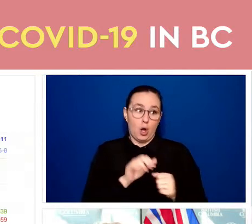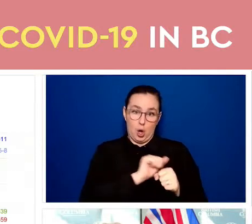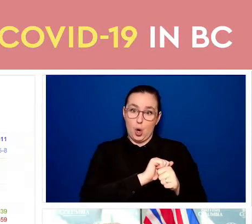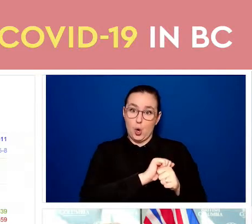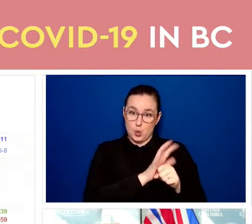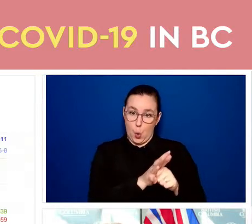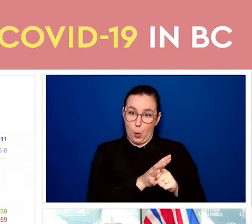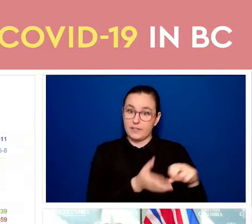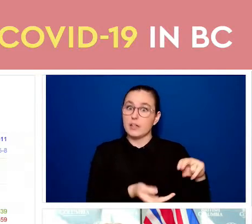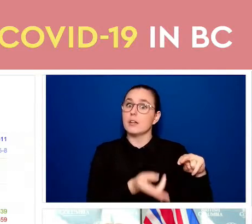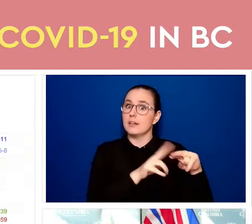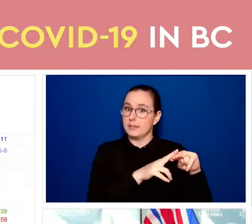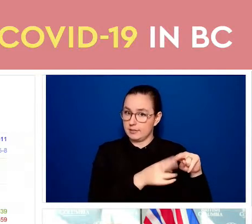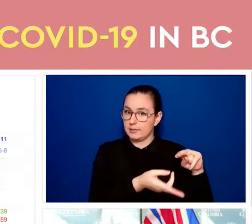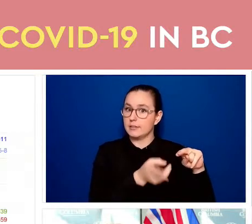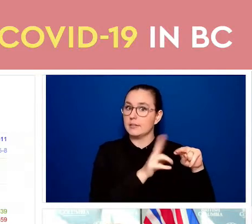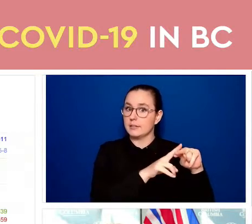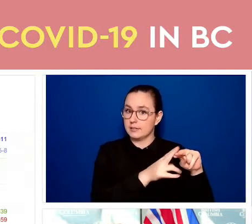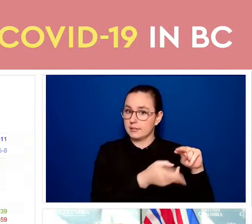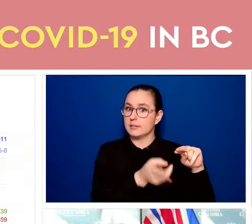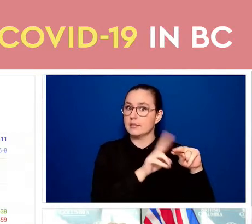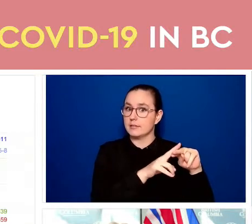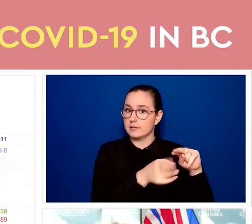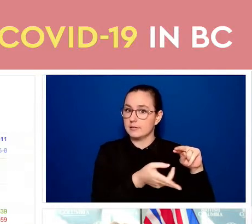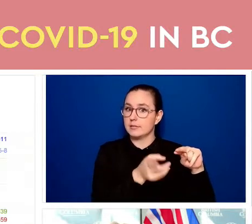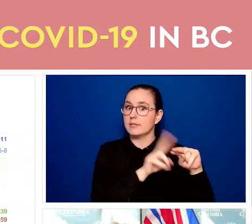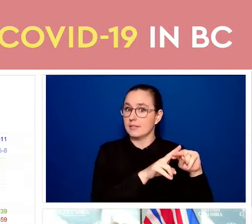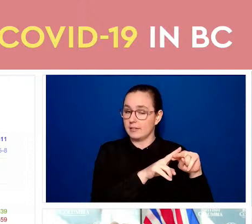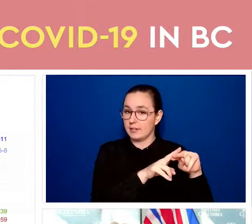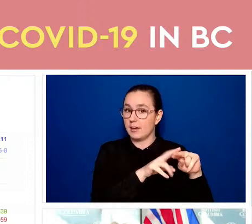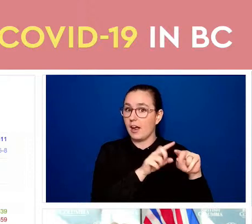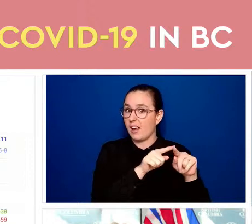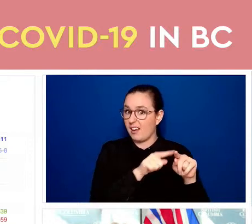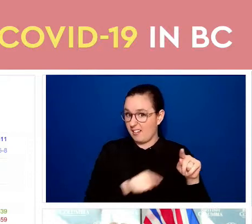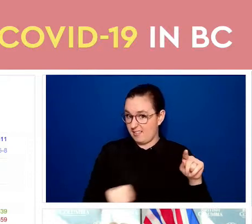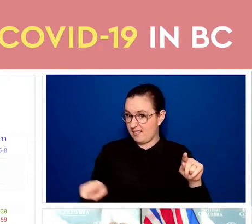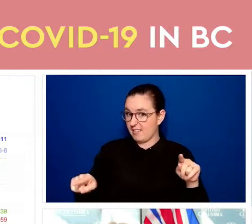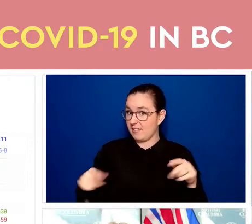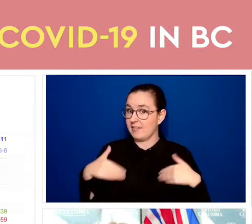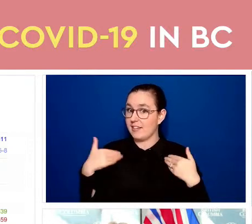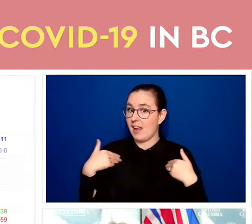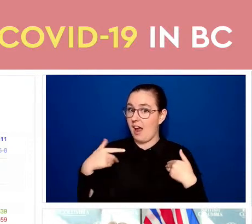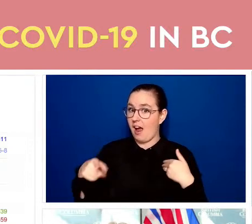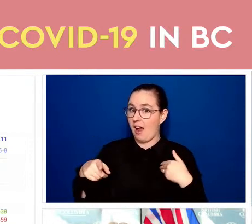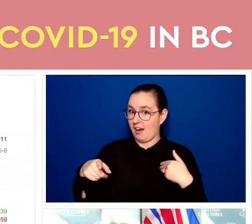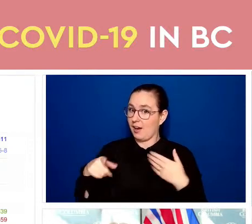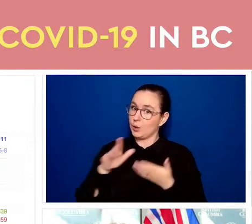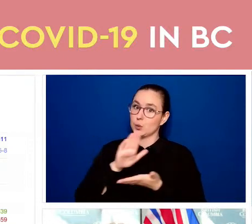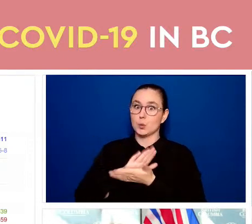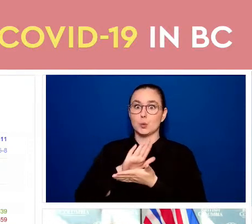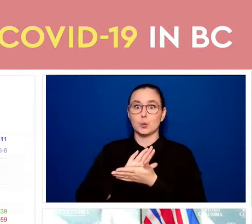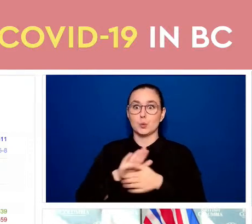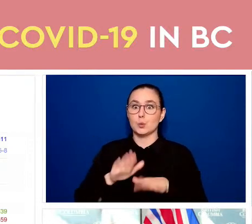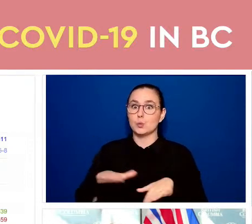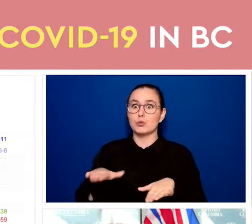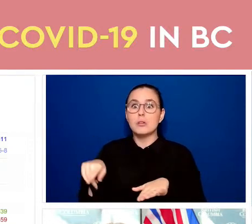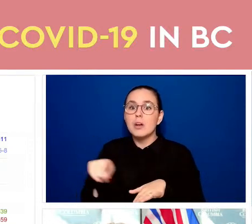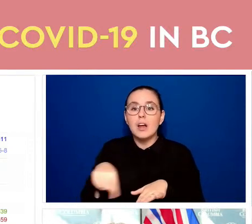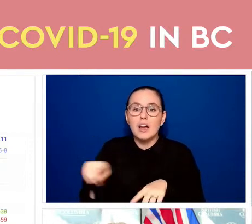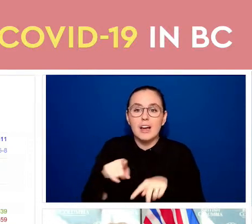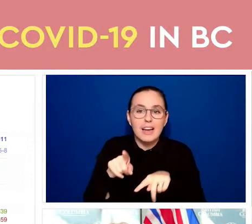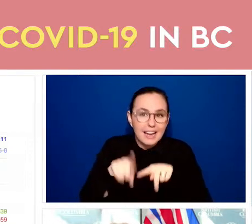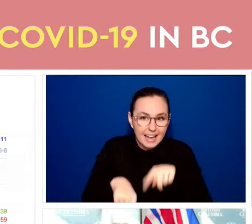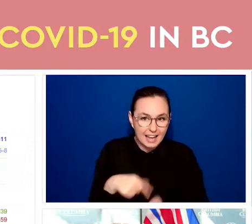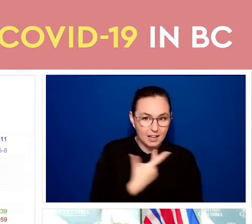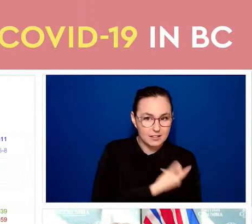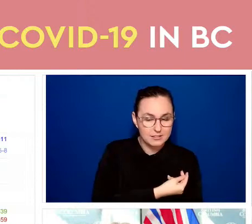dramatically, particularly in those younger school-age children who are not yet eligible for vaccination. It has gone